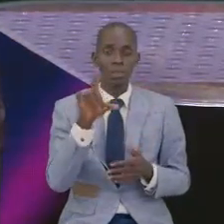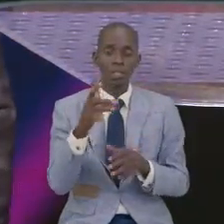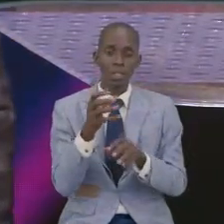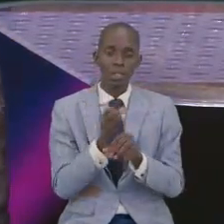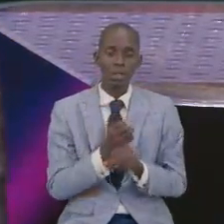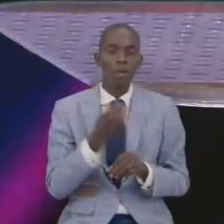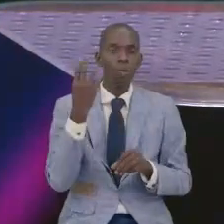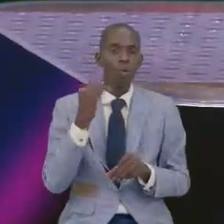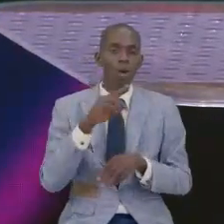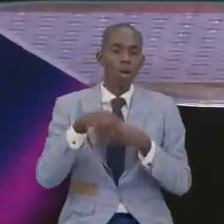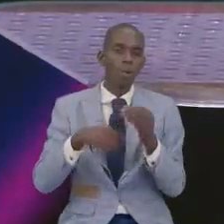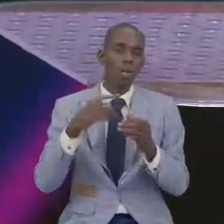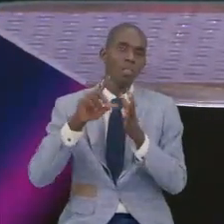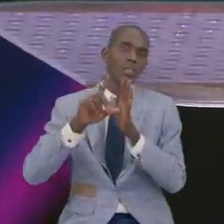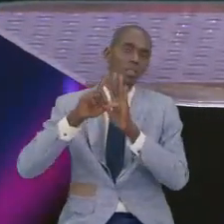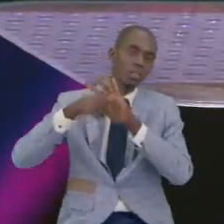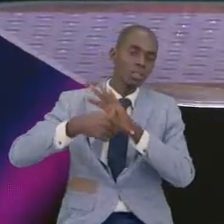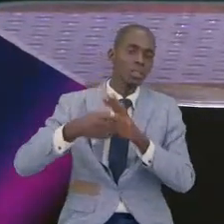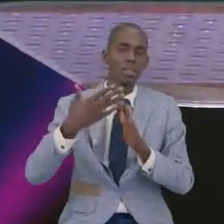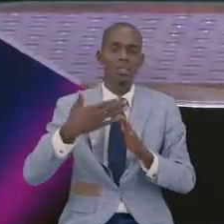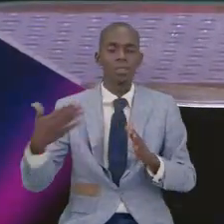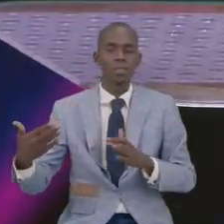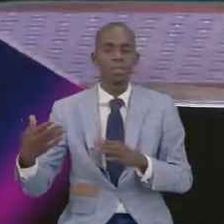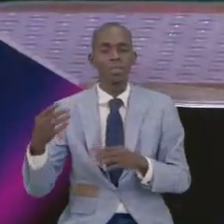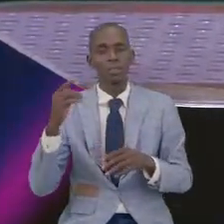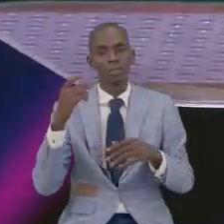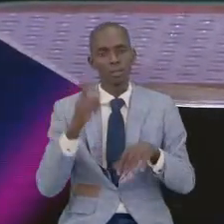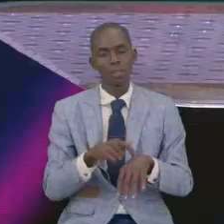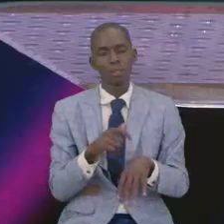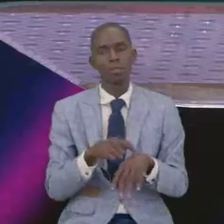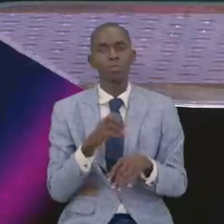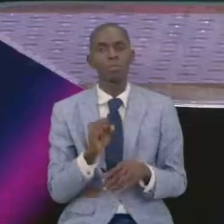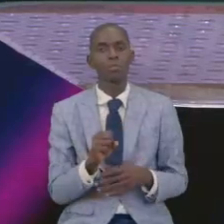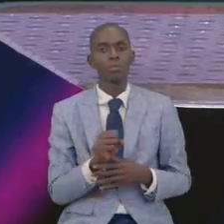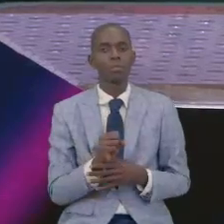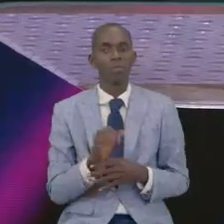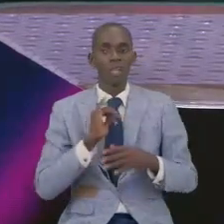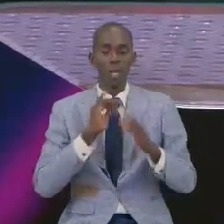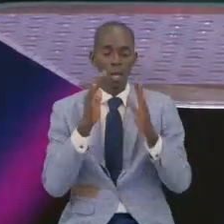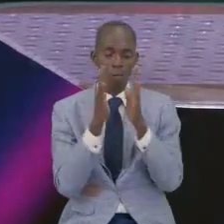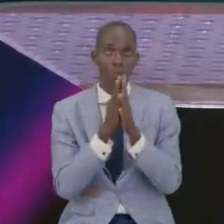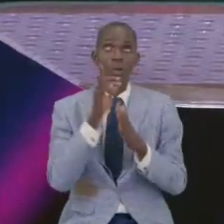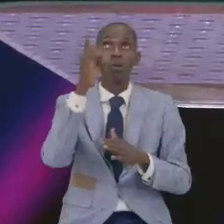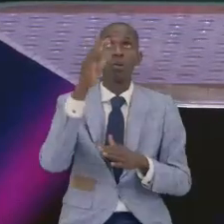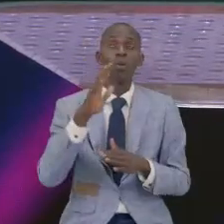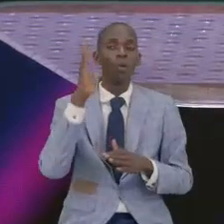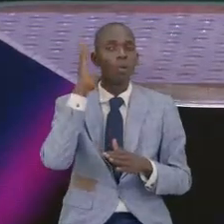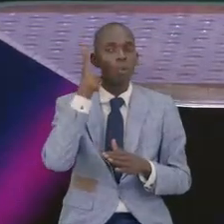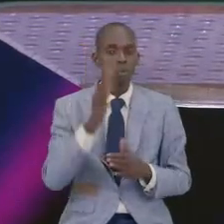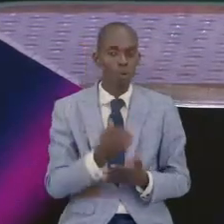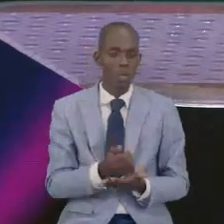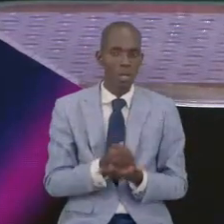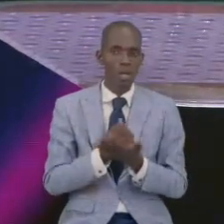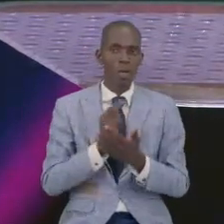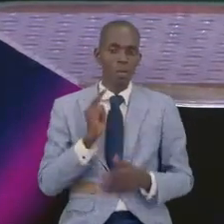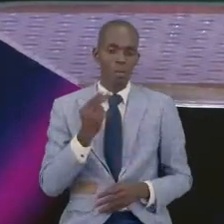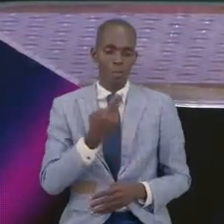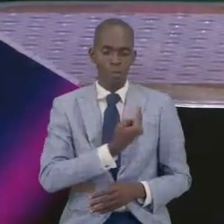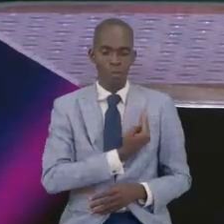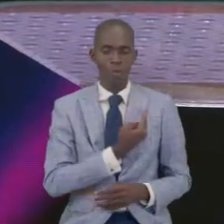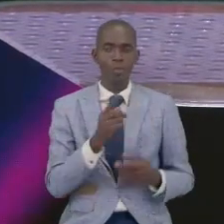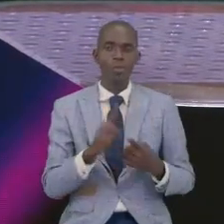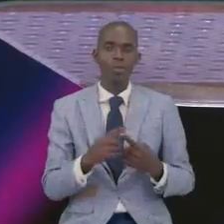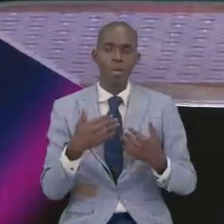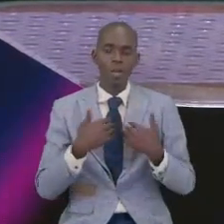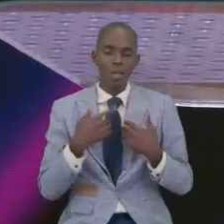certain, and the interpretation thereof sure. I pray God will help us to have the